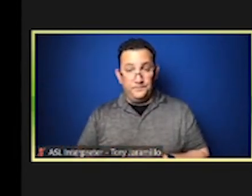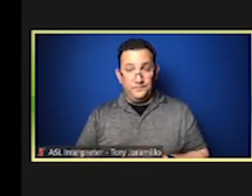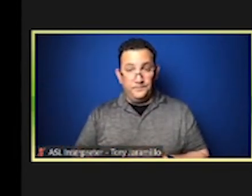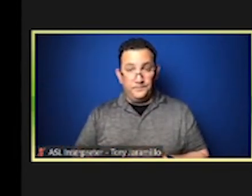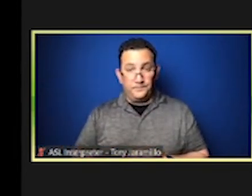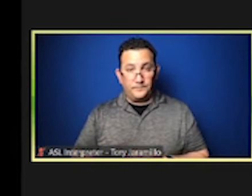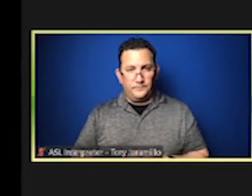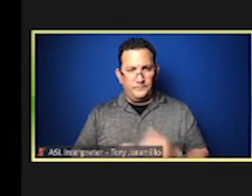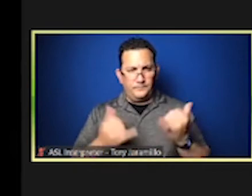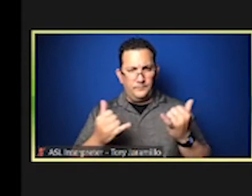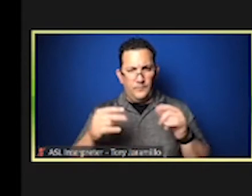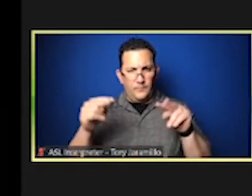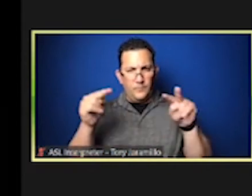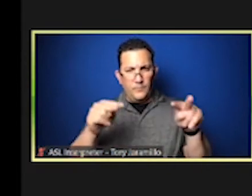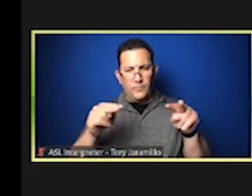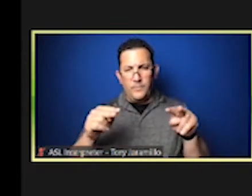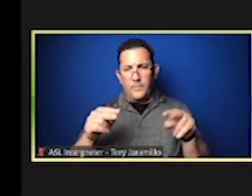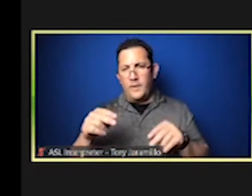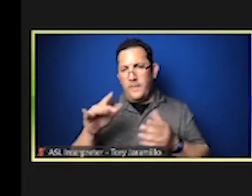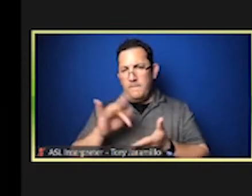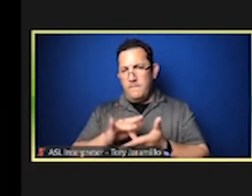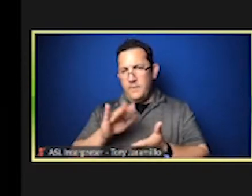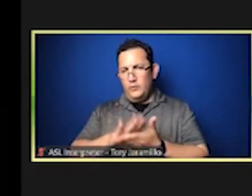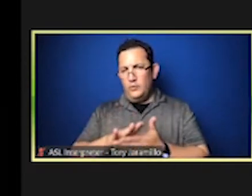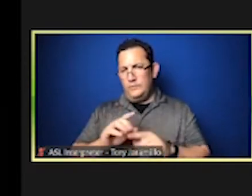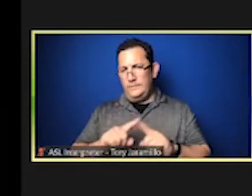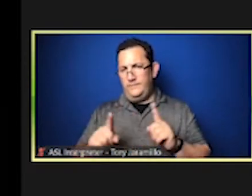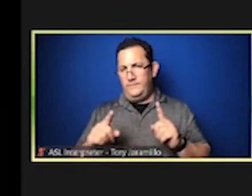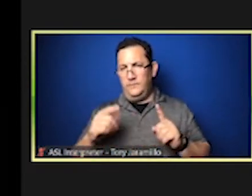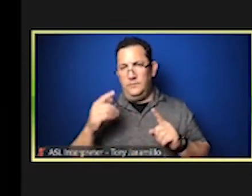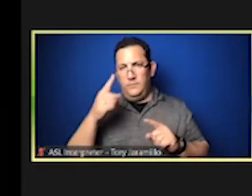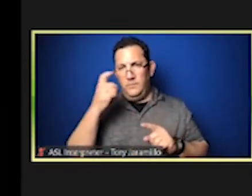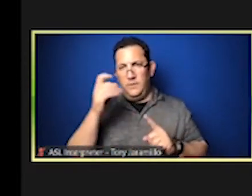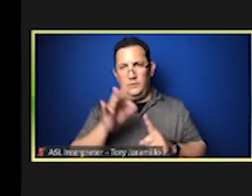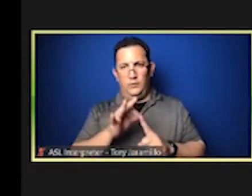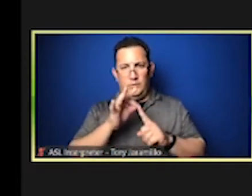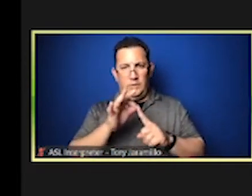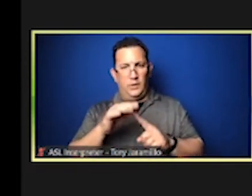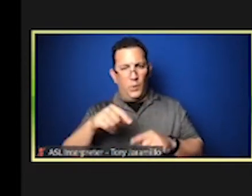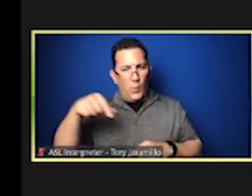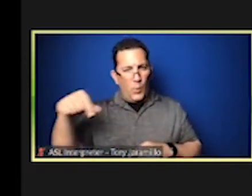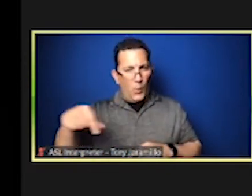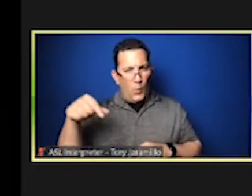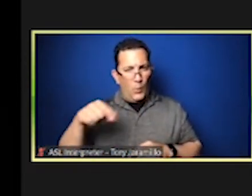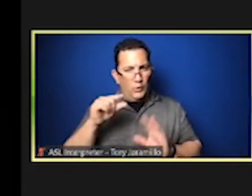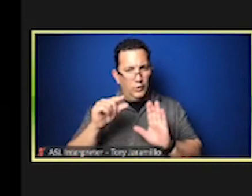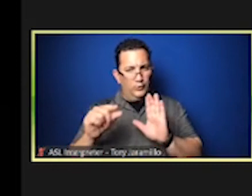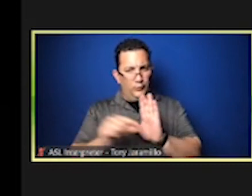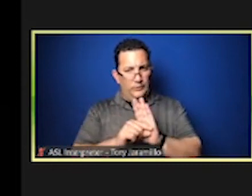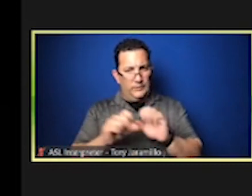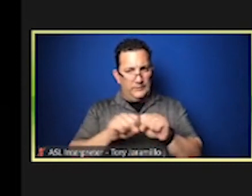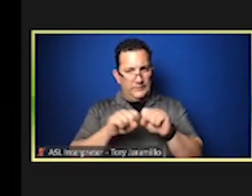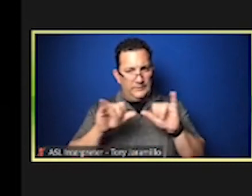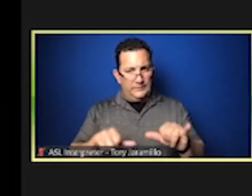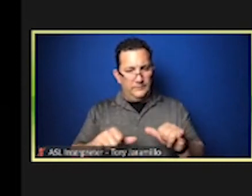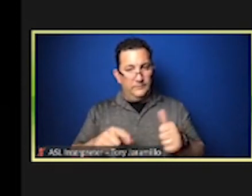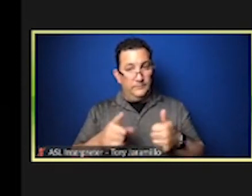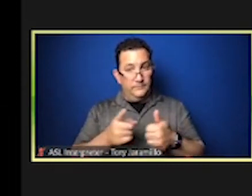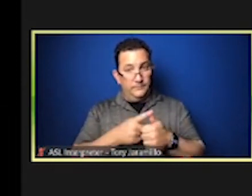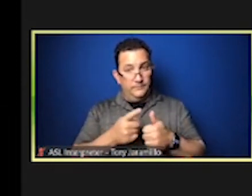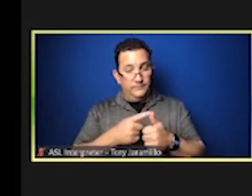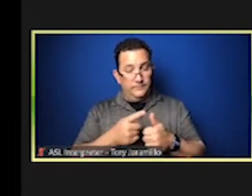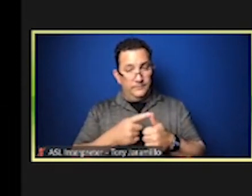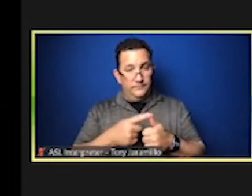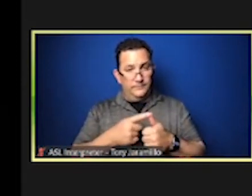Now let's look at how middle school is different due to their unique quarter grading system. First of all,